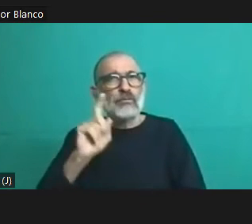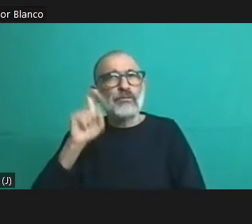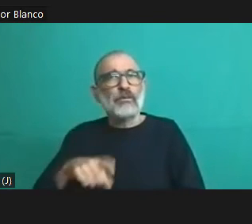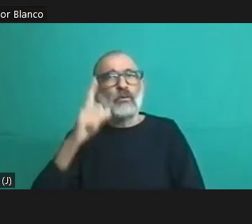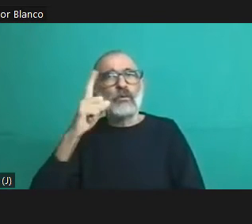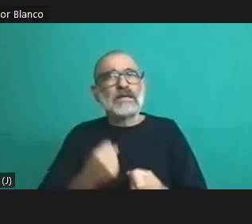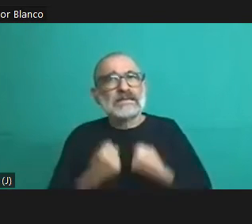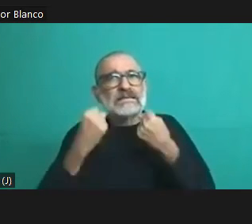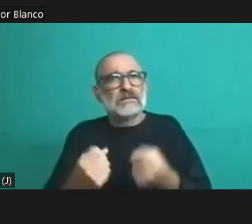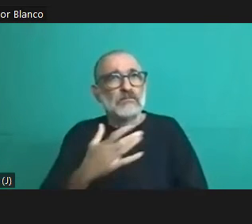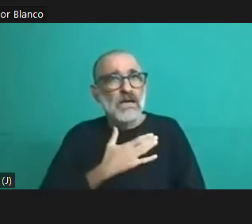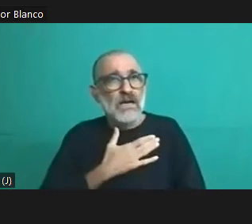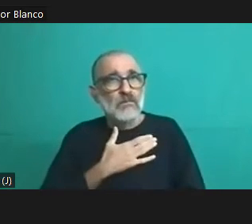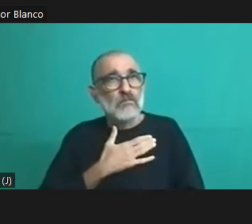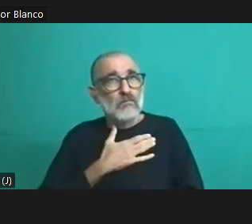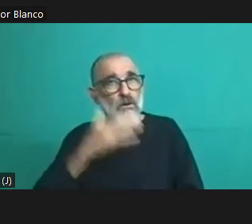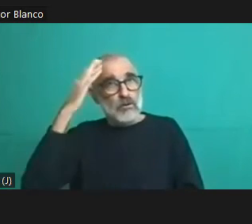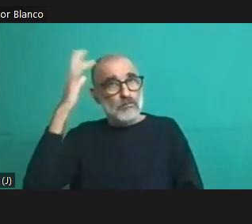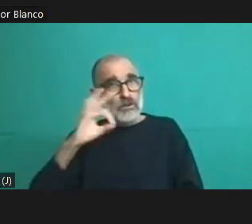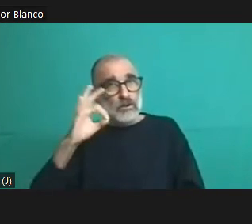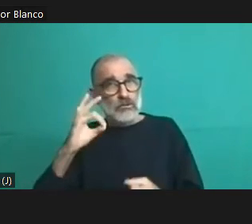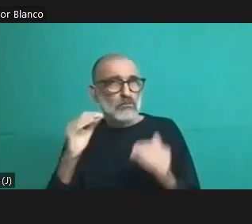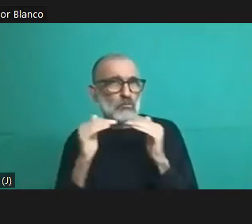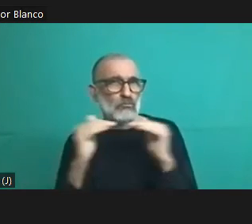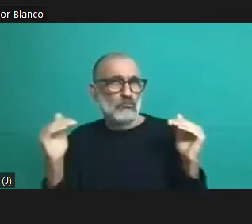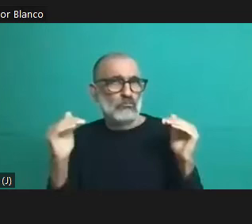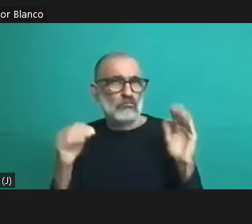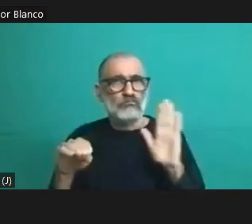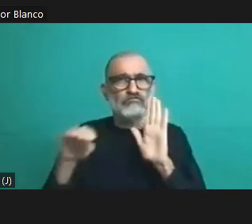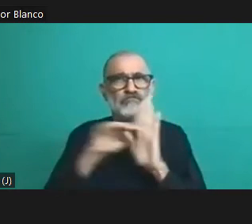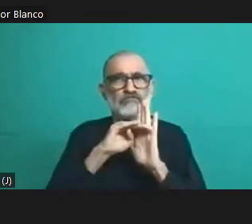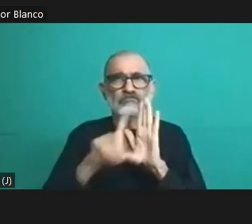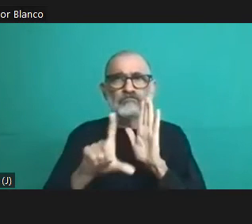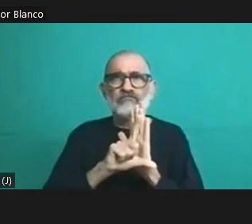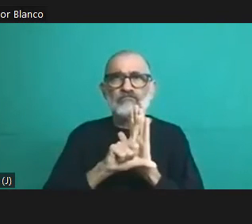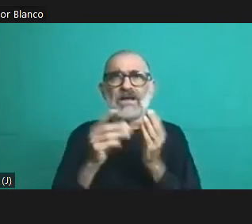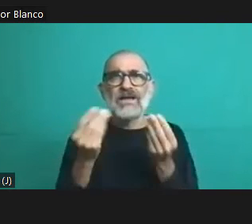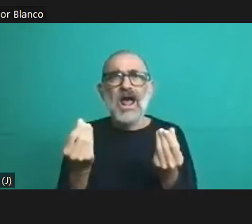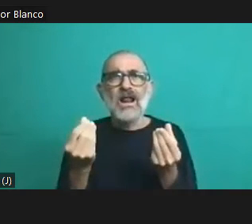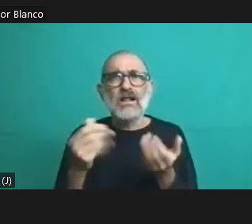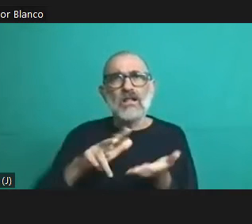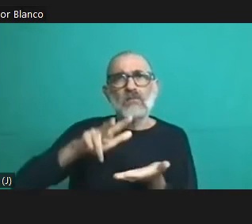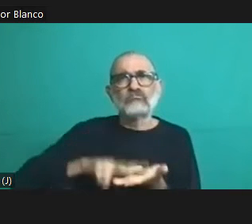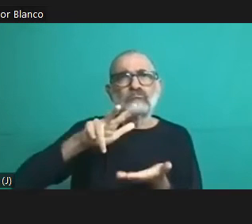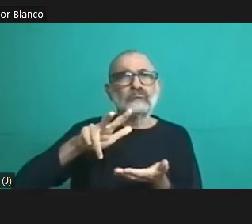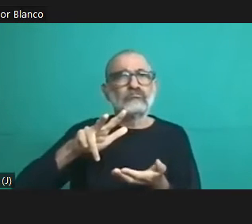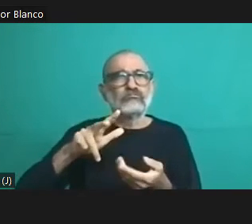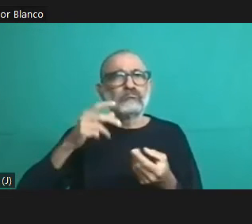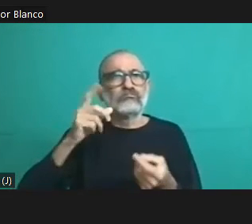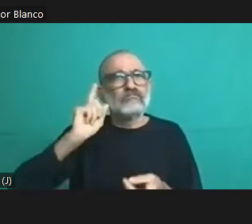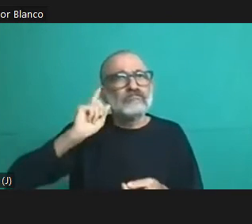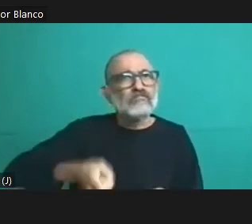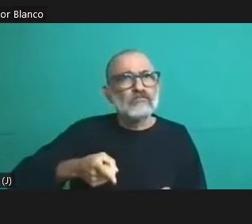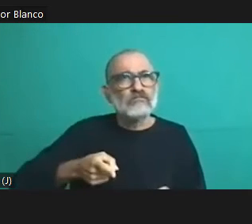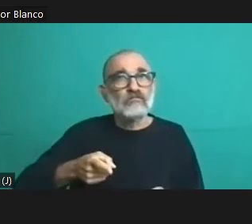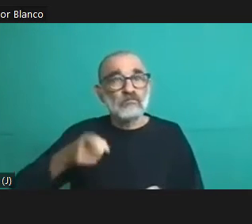health facility, whether rural, mobile, or permanent. If there is no a